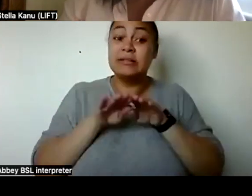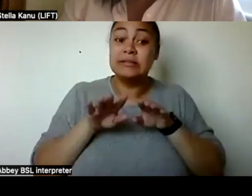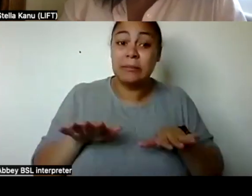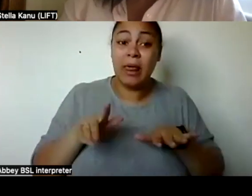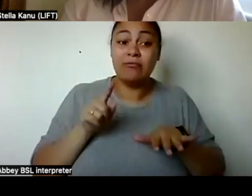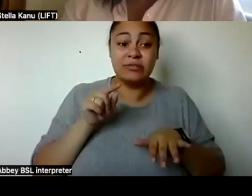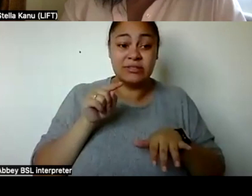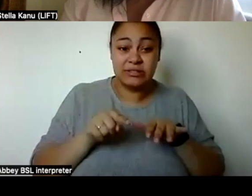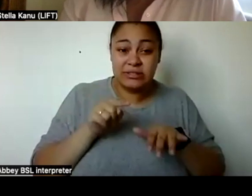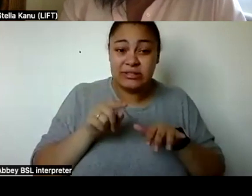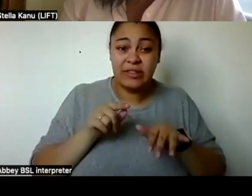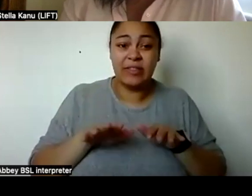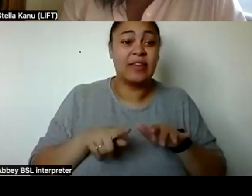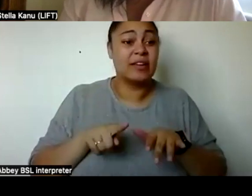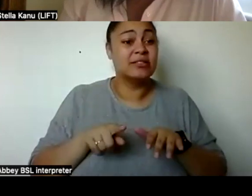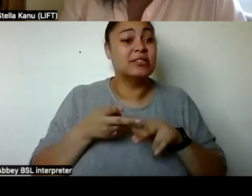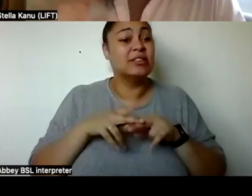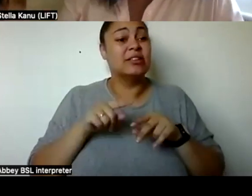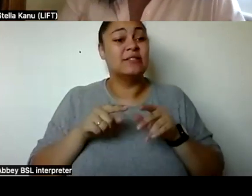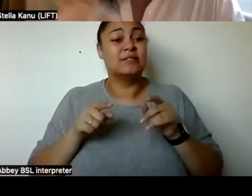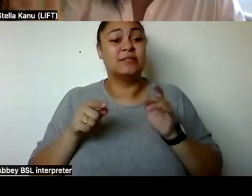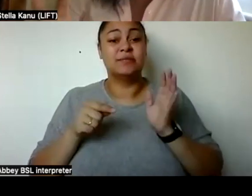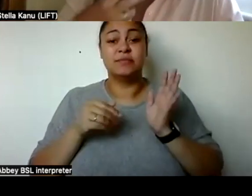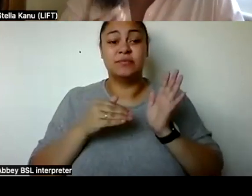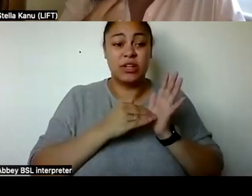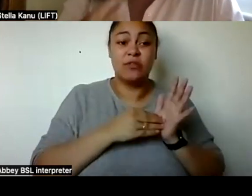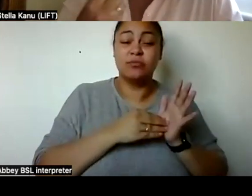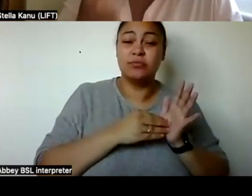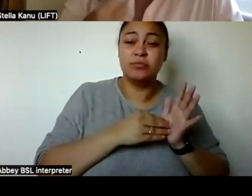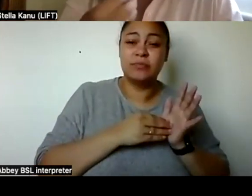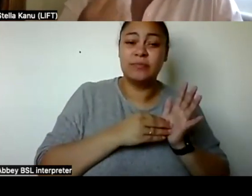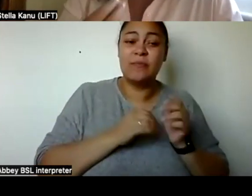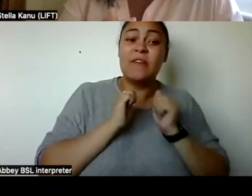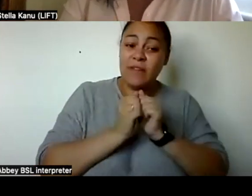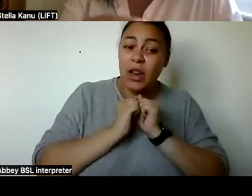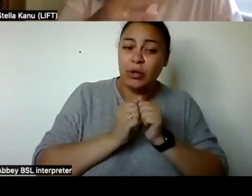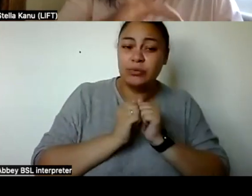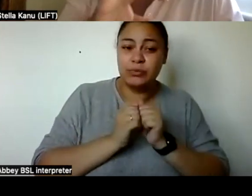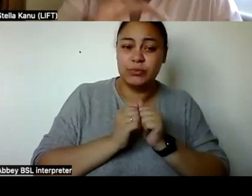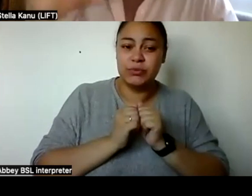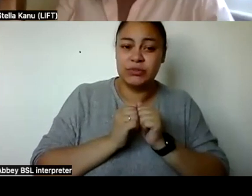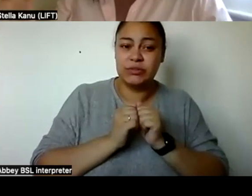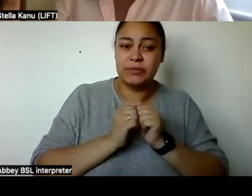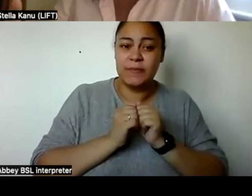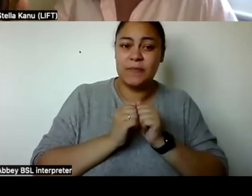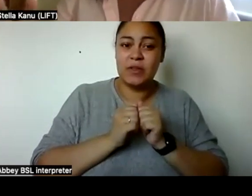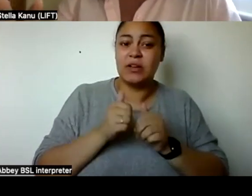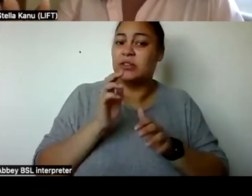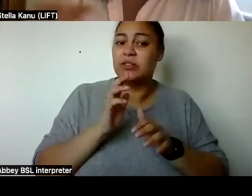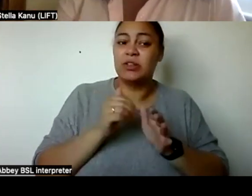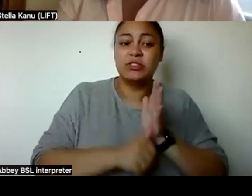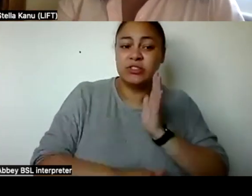what Zannah was talking about is around values. And for me, the point isn't really starting from the values per